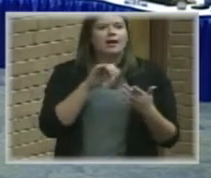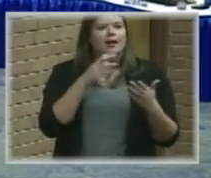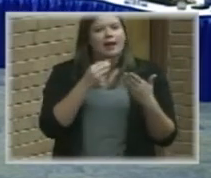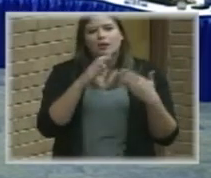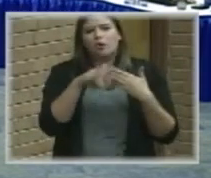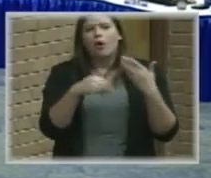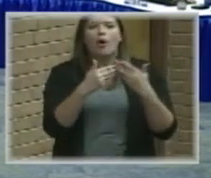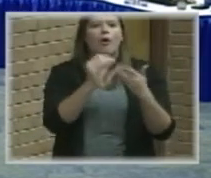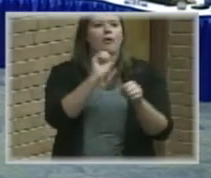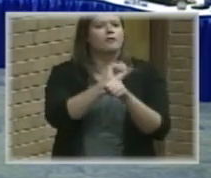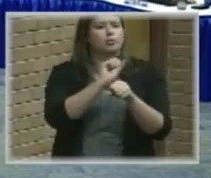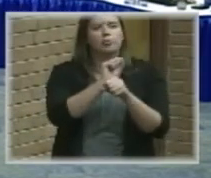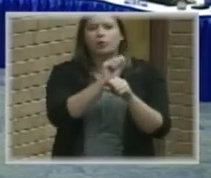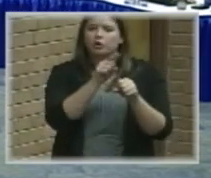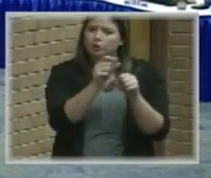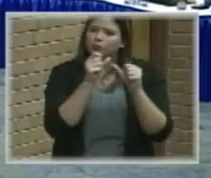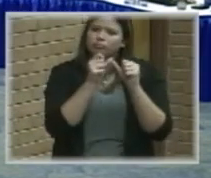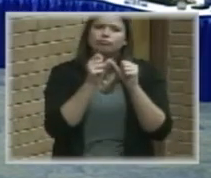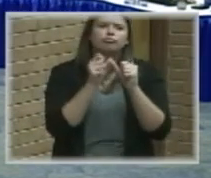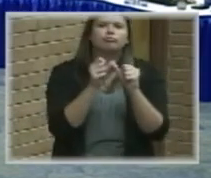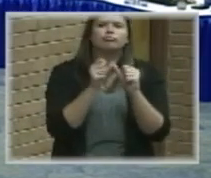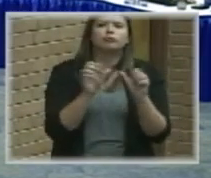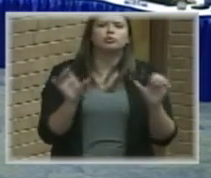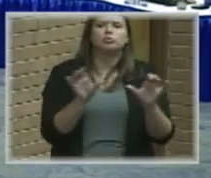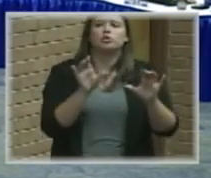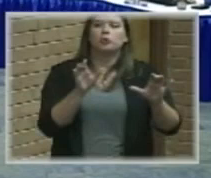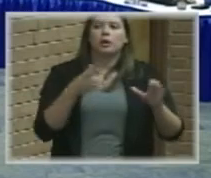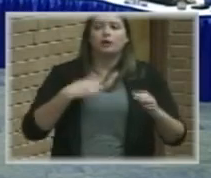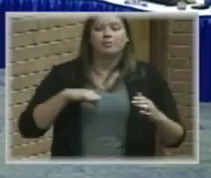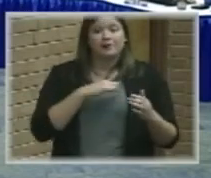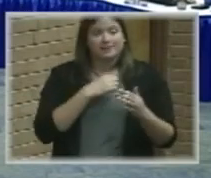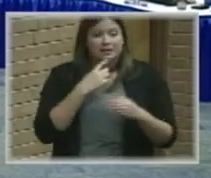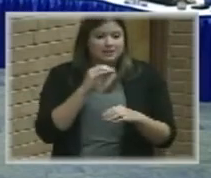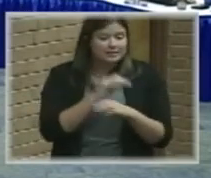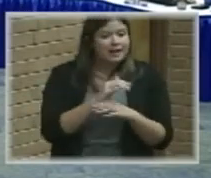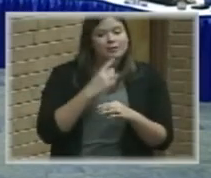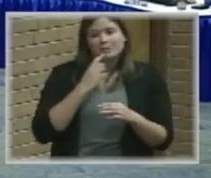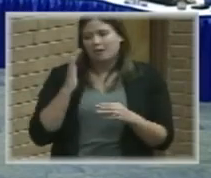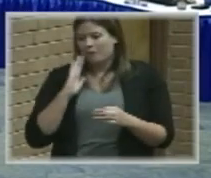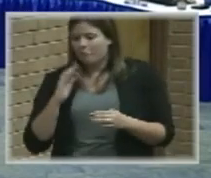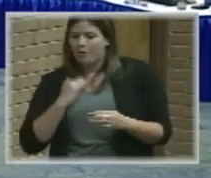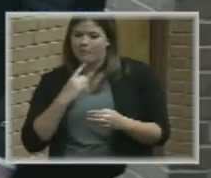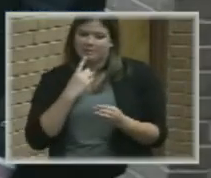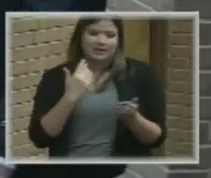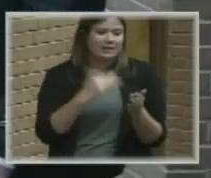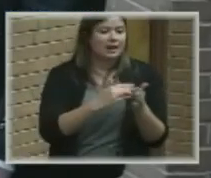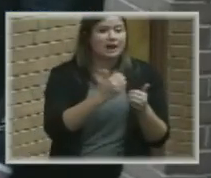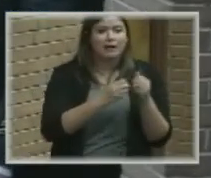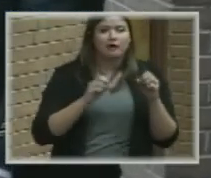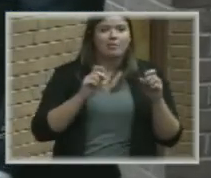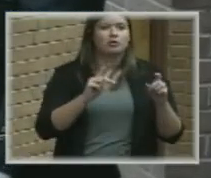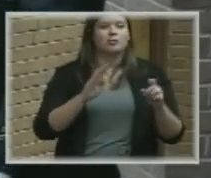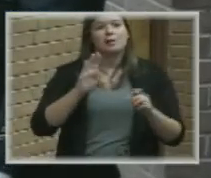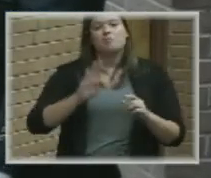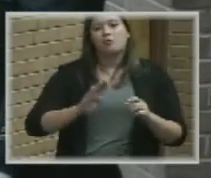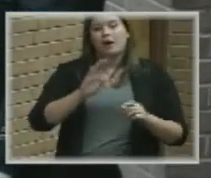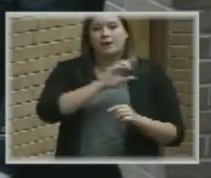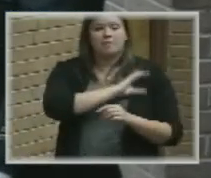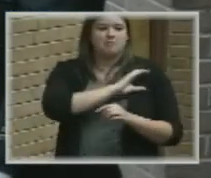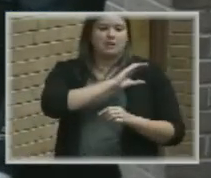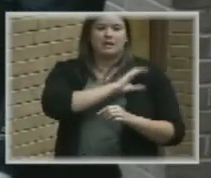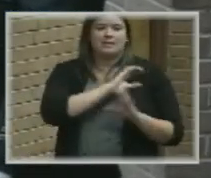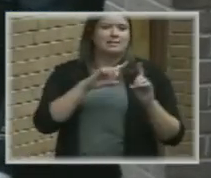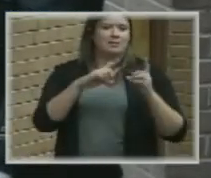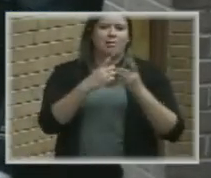and as was said tonight, I've said it before, I'll say it again, every chance I get, the Brighton Police Department is second to